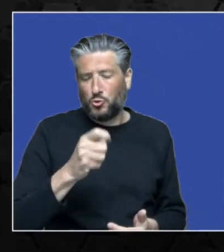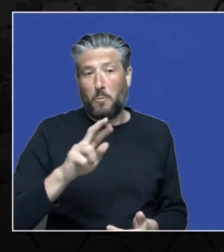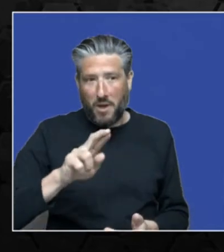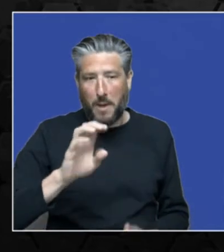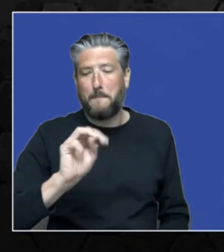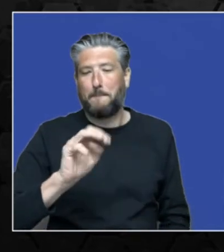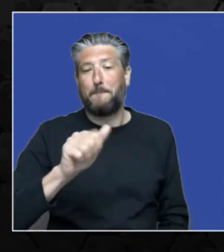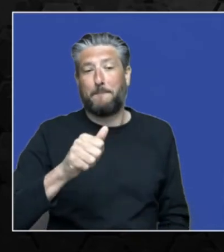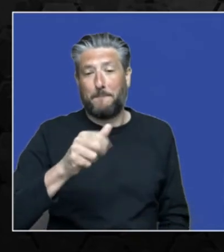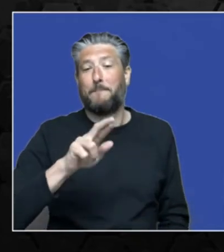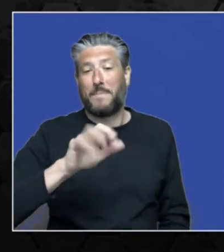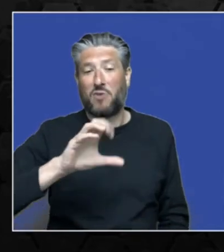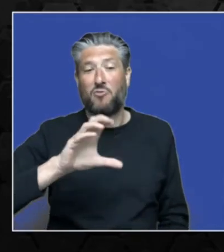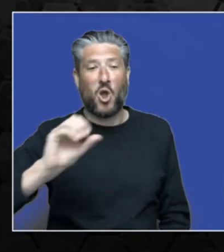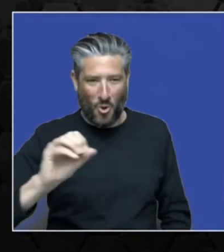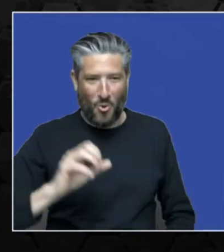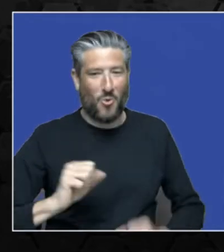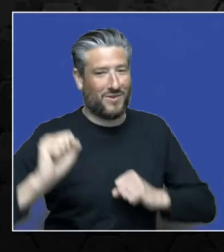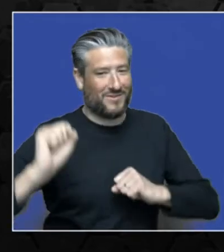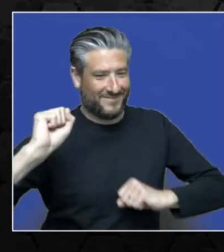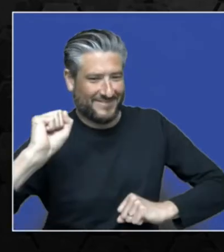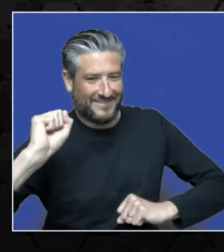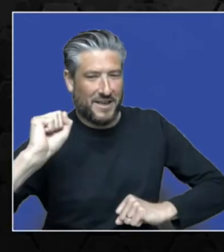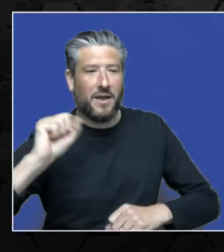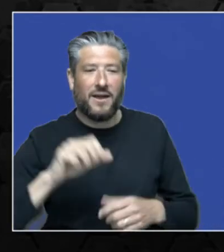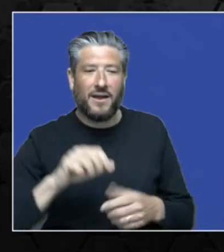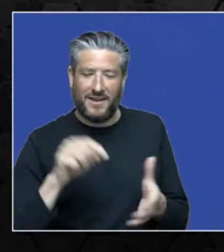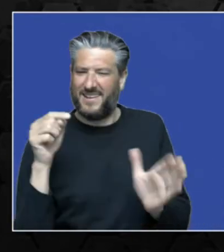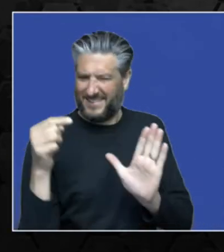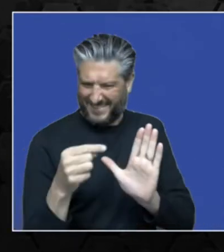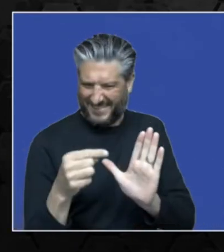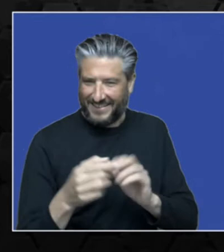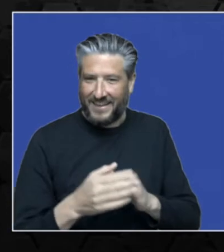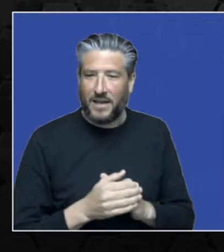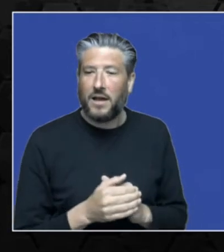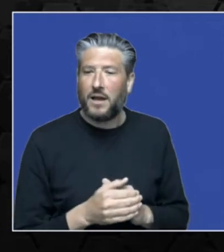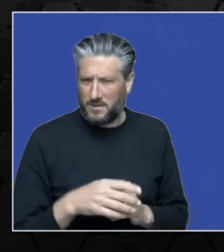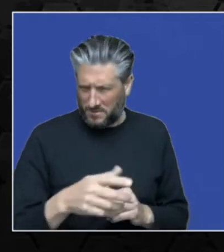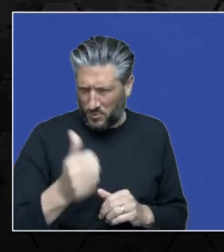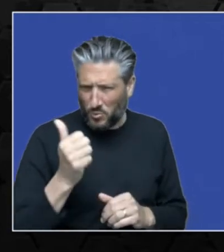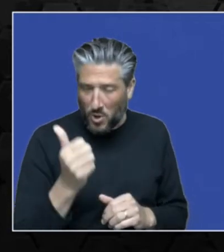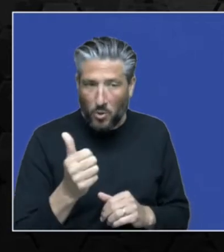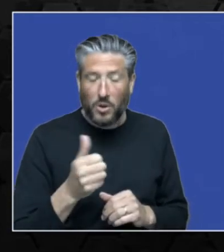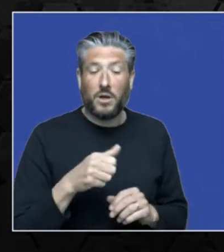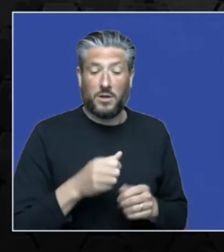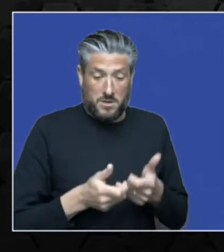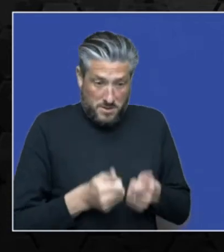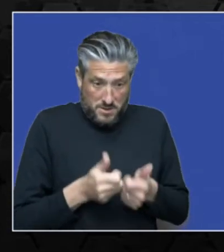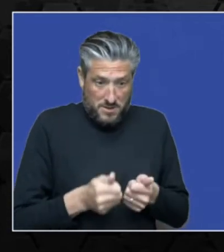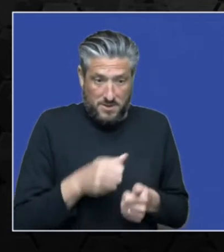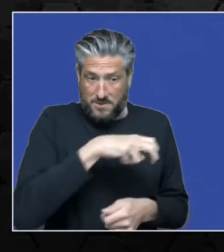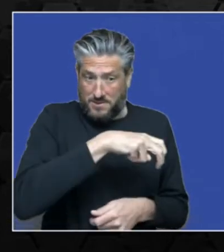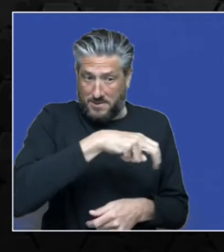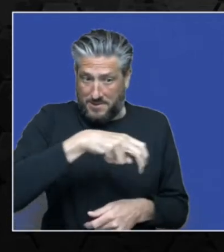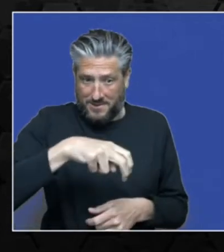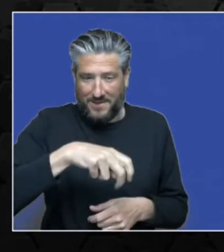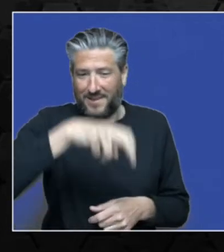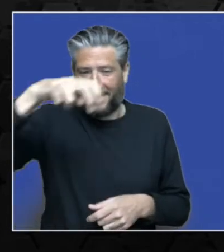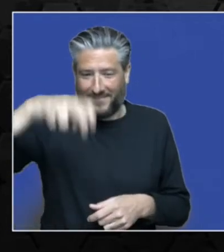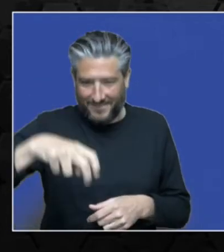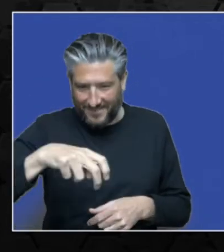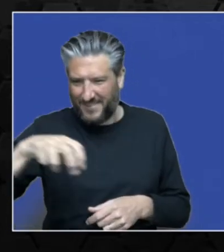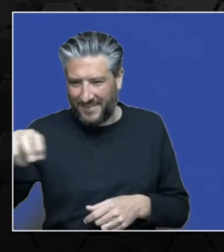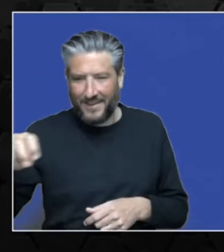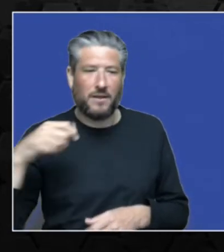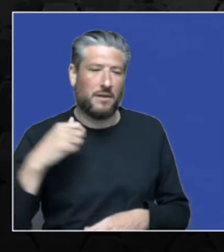forward, and then just, go till the end. That's like the goal. Everyone has, that's like my entire childhood. I played a lot of Super Mario